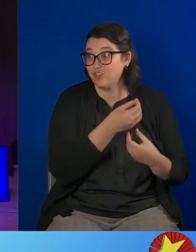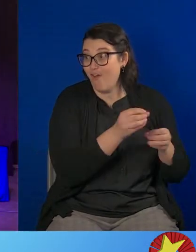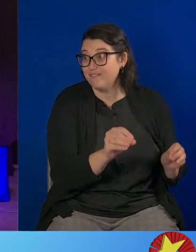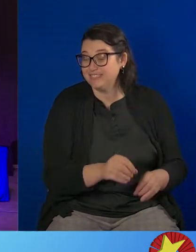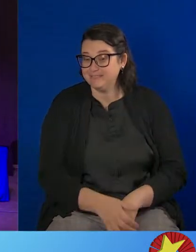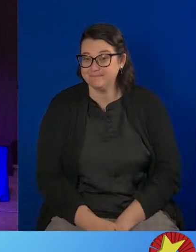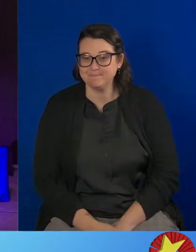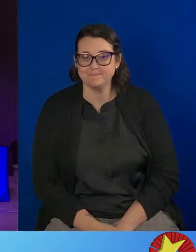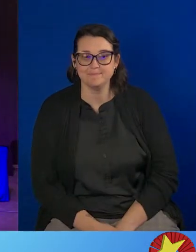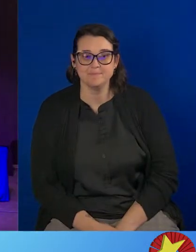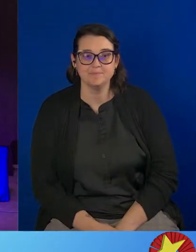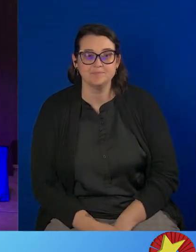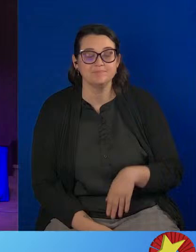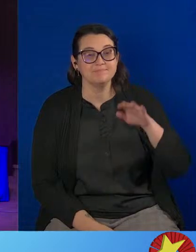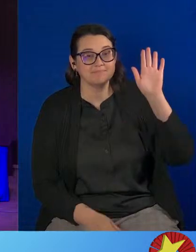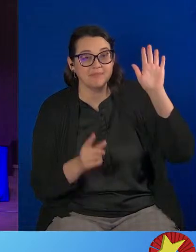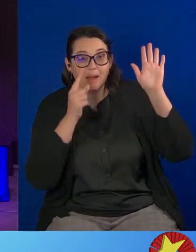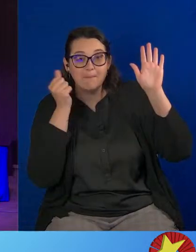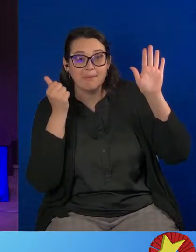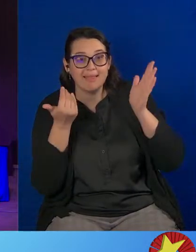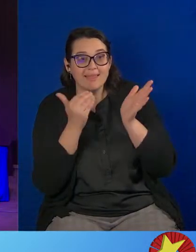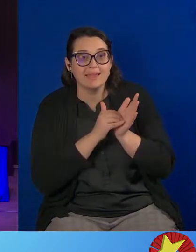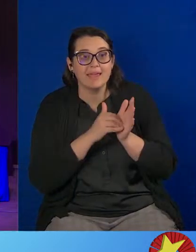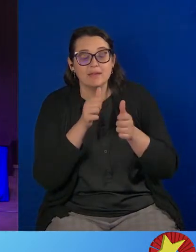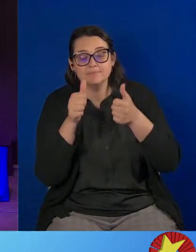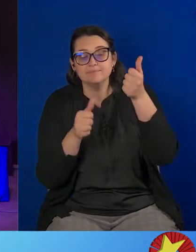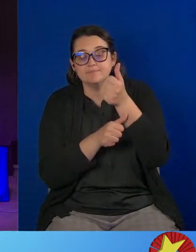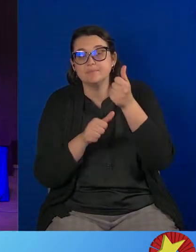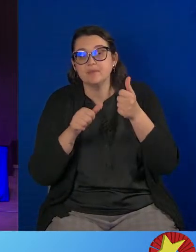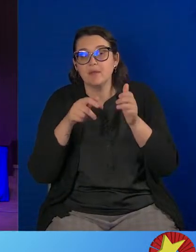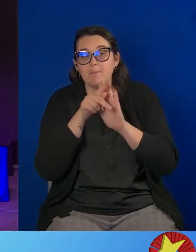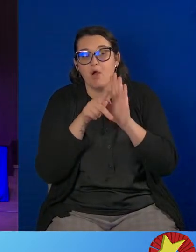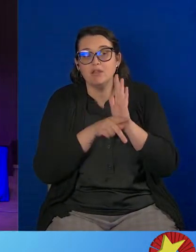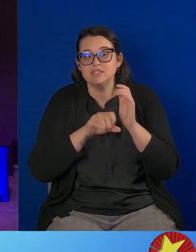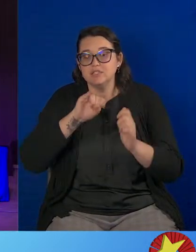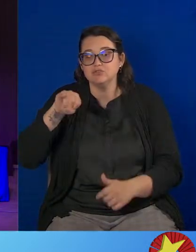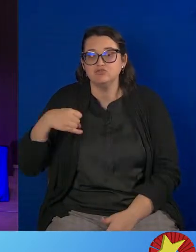This is Bill again. Under policy JICK,